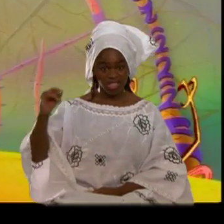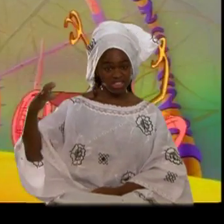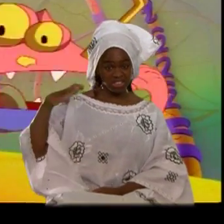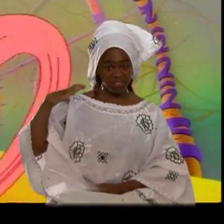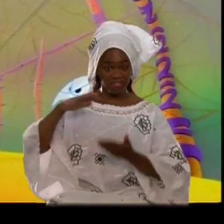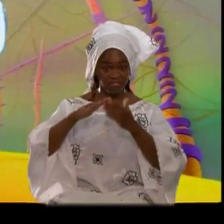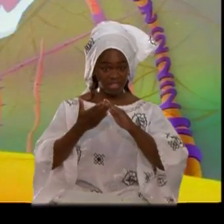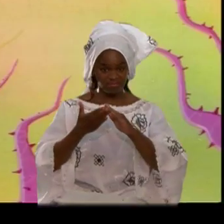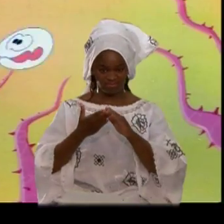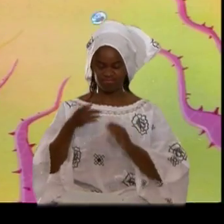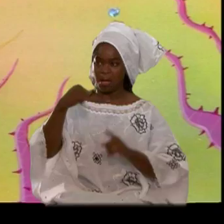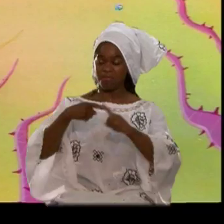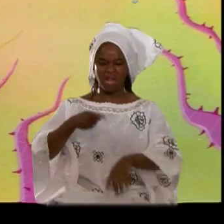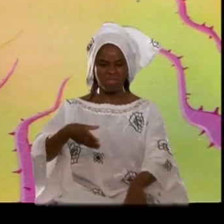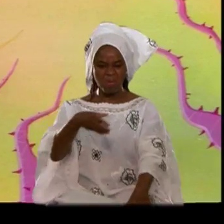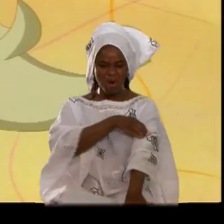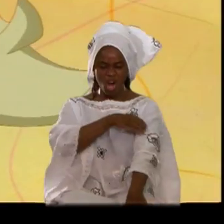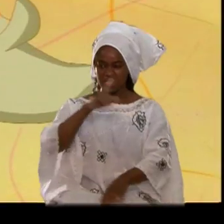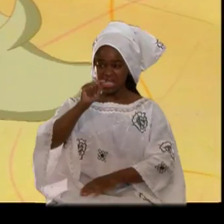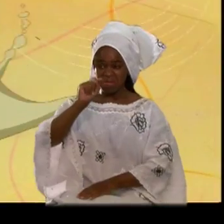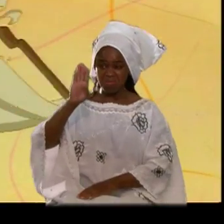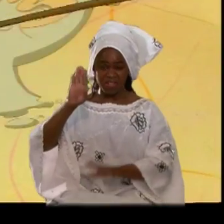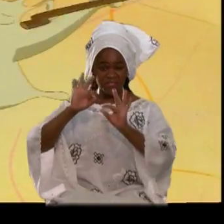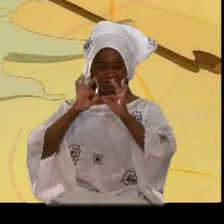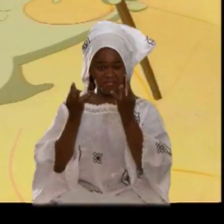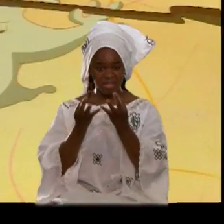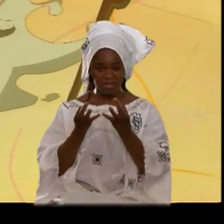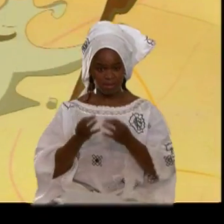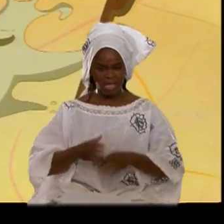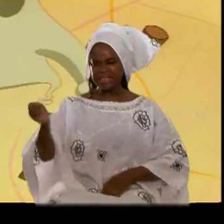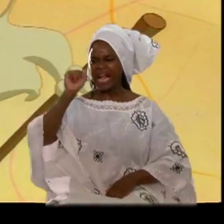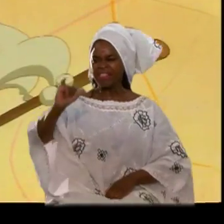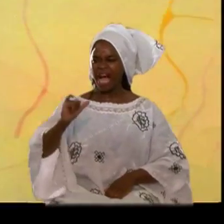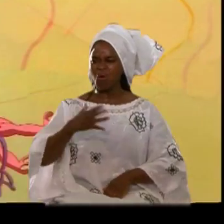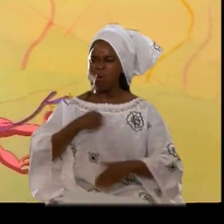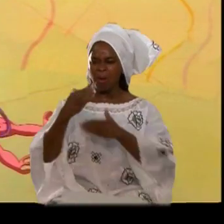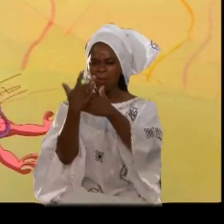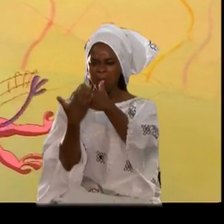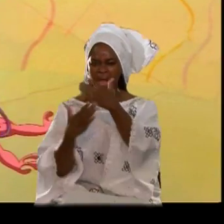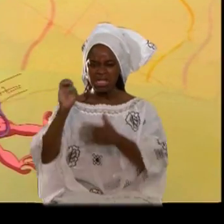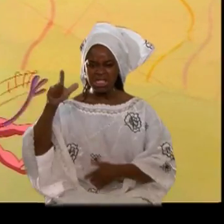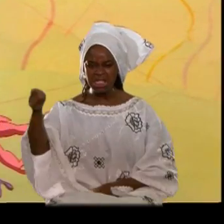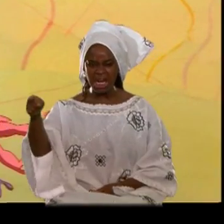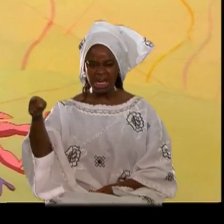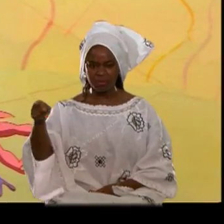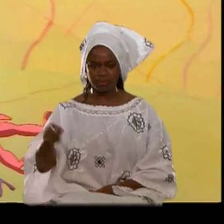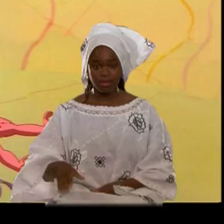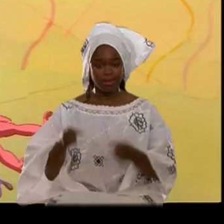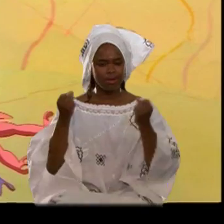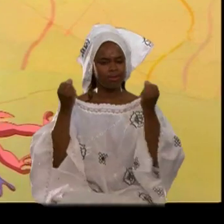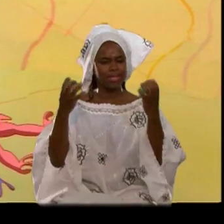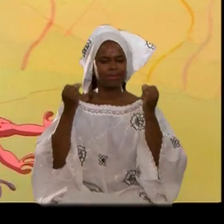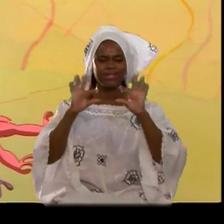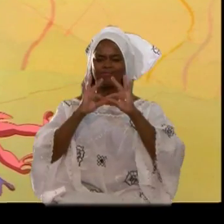powerful tuberculosis family. Take that, white blood cell! There are many families in the village. The polios,